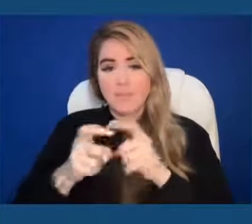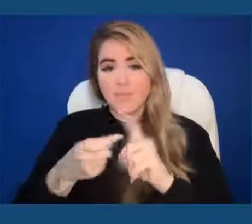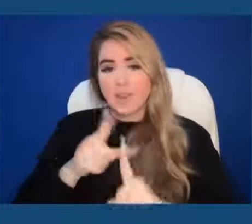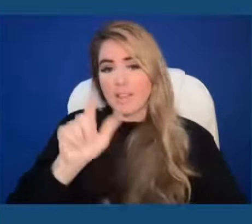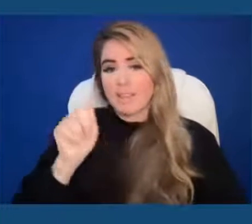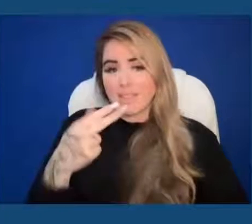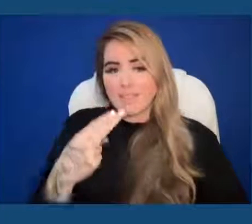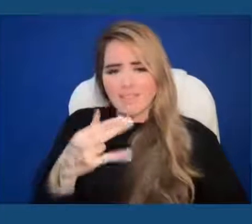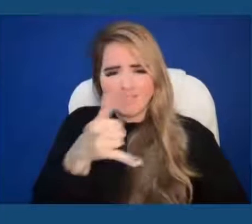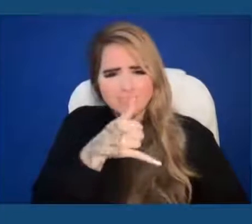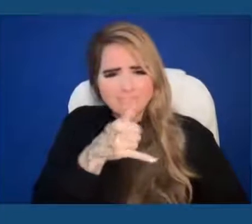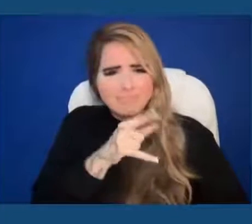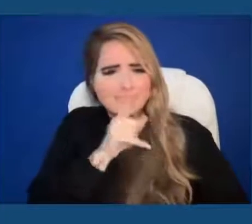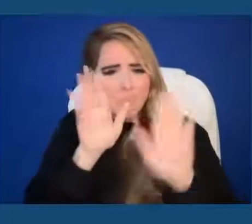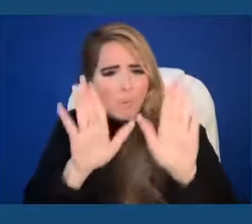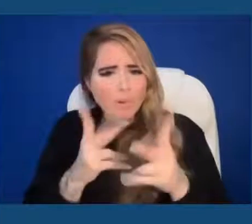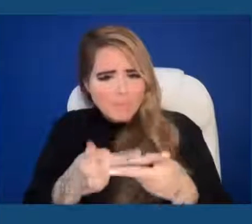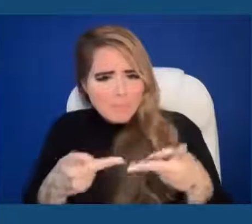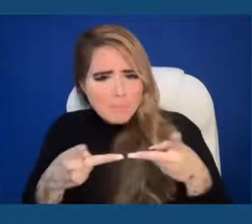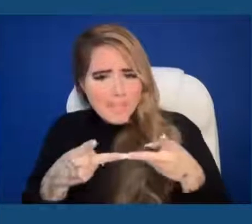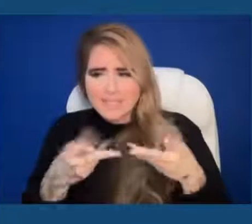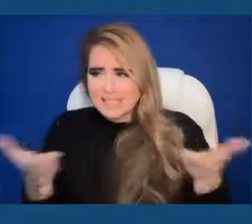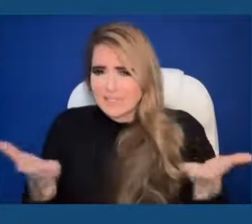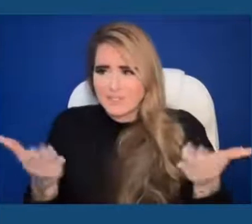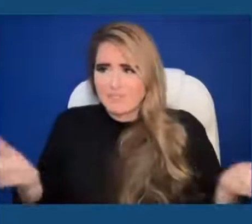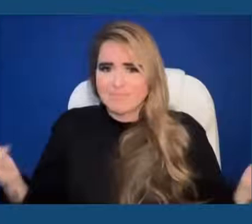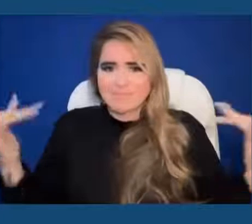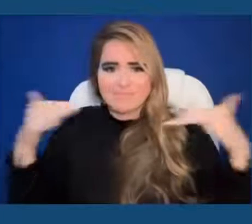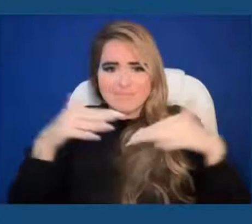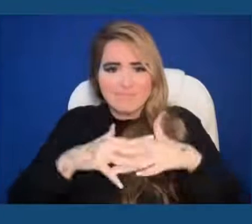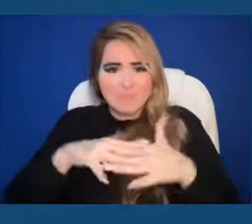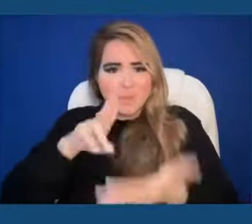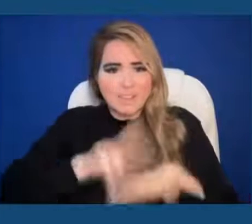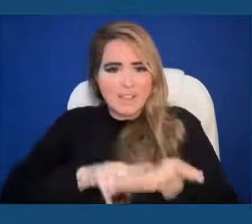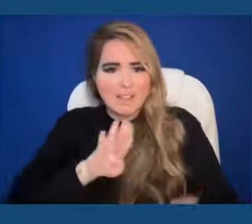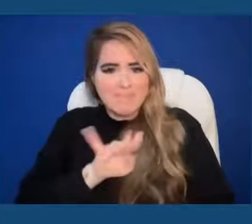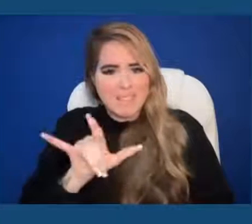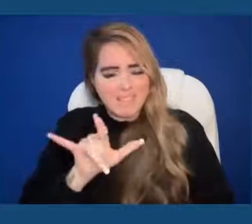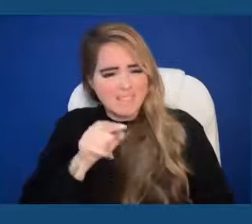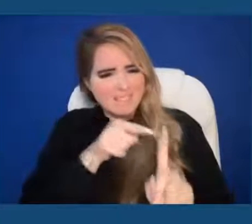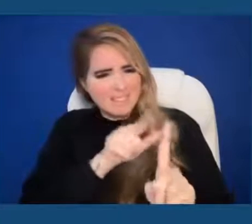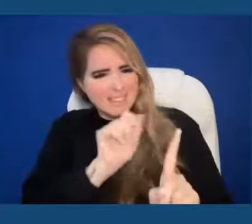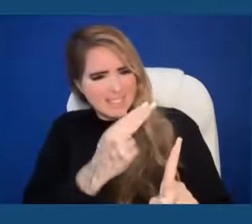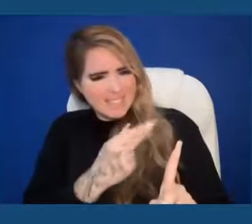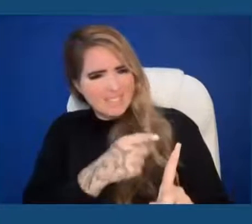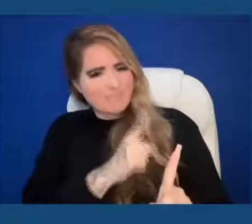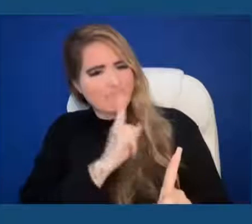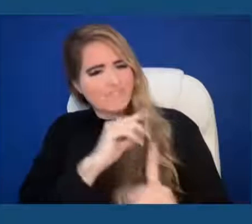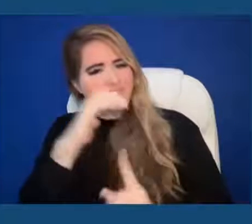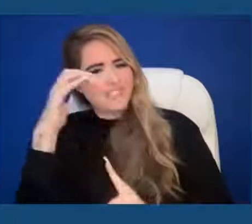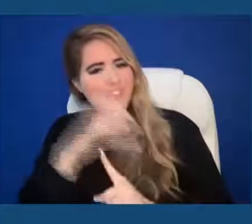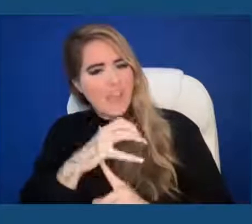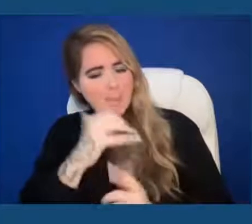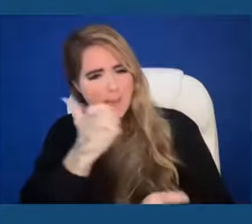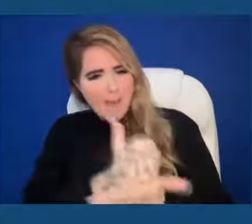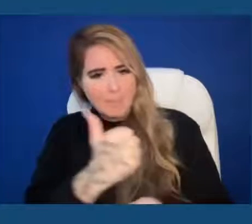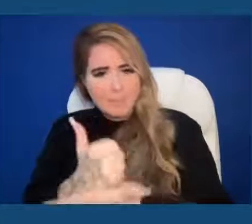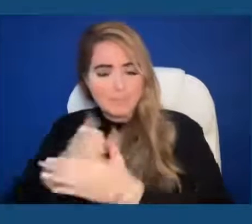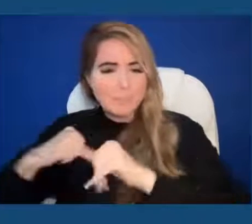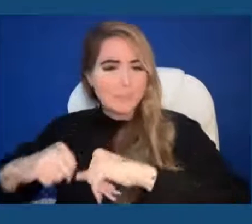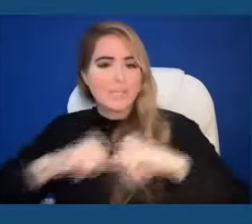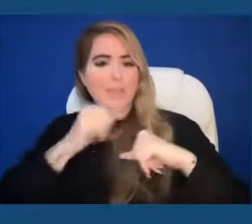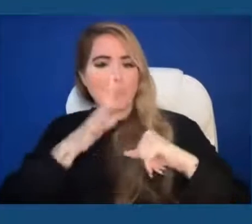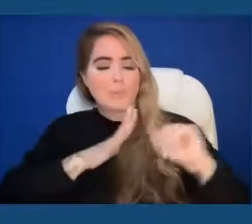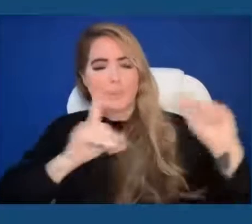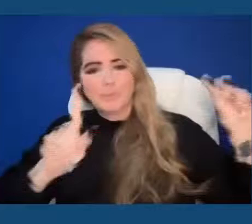great place to have this bill signed. You've been a champion for protecting women for many, many years. Thank you.